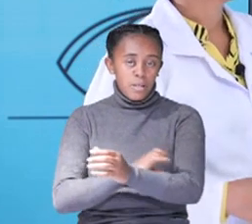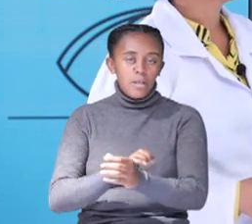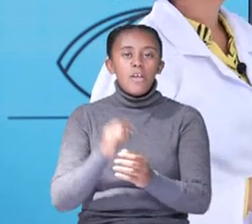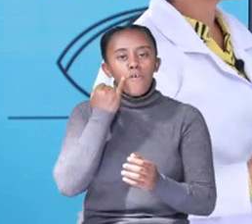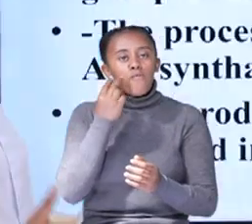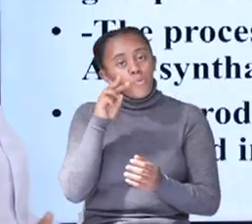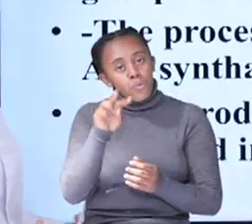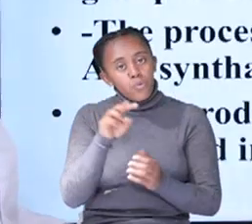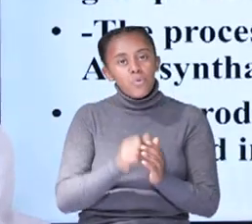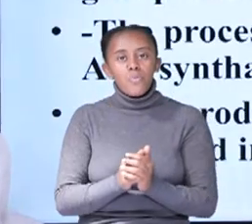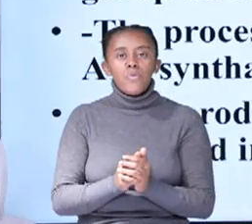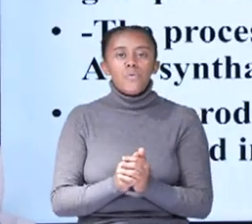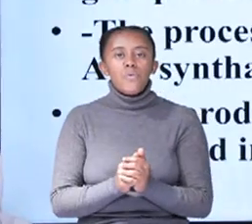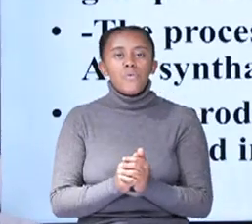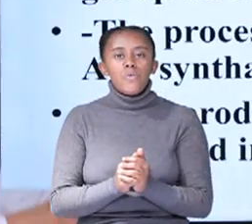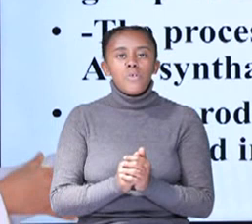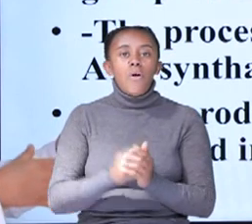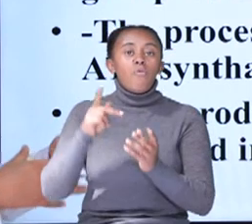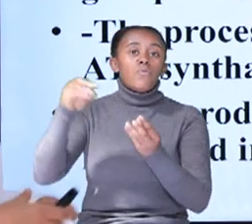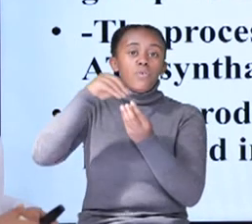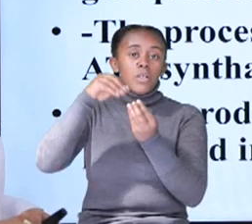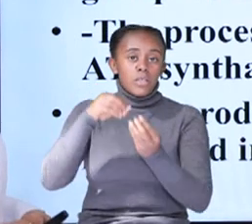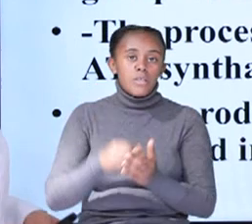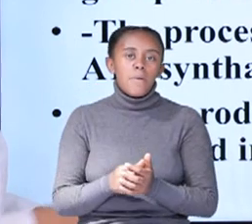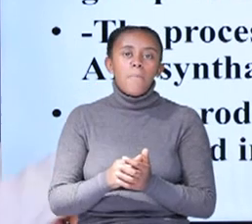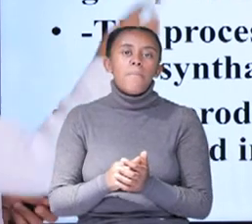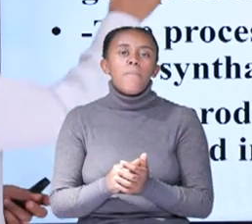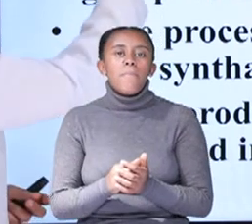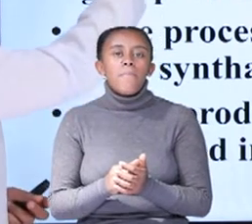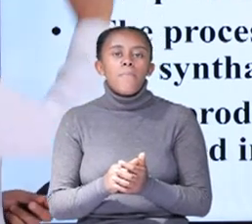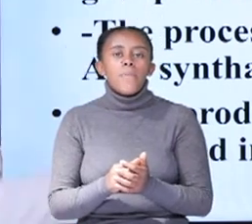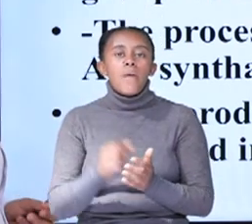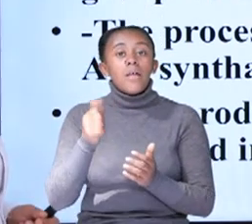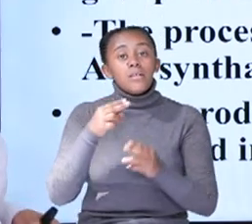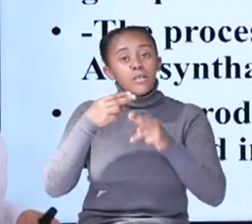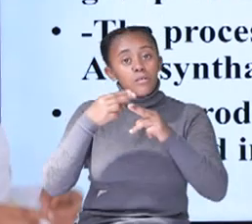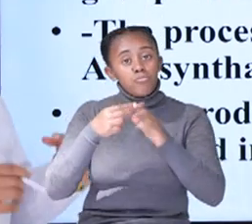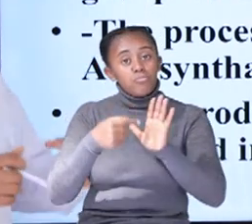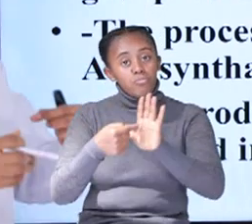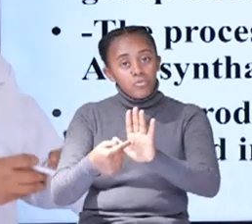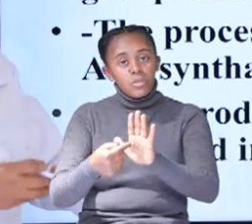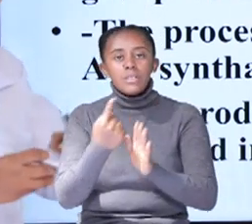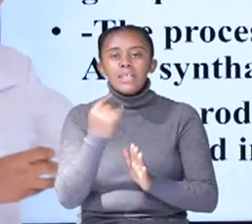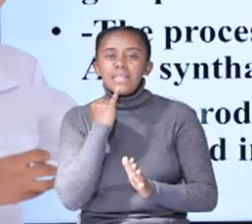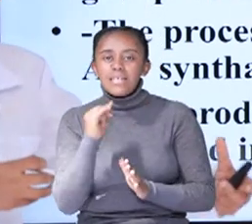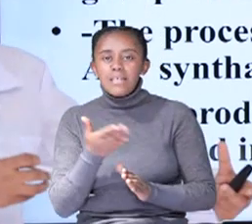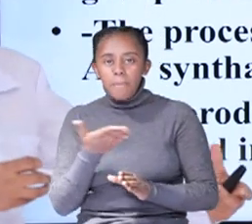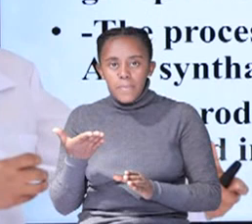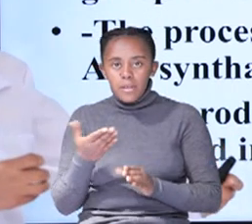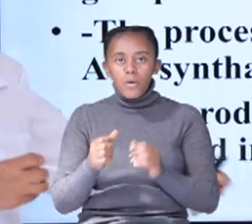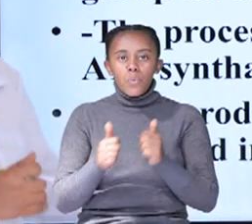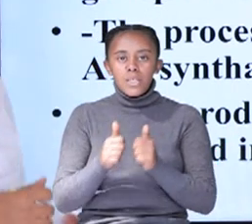at substrate level phosphorylation, substrate level phosphorylation, as its name indicates, there is something